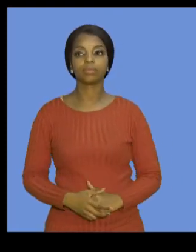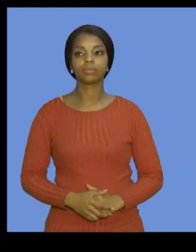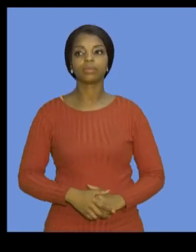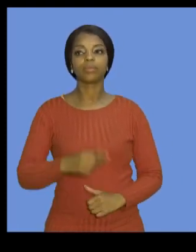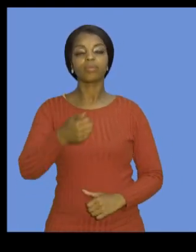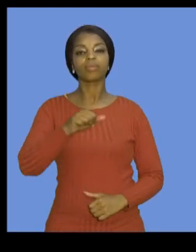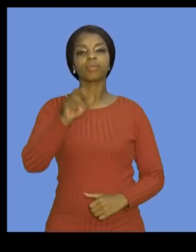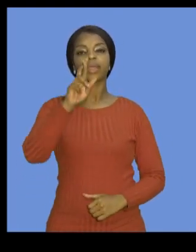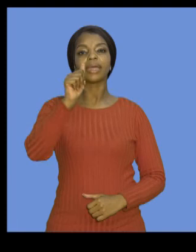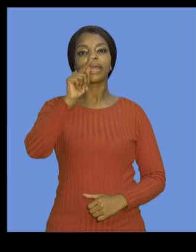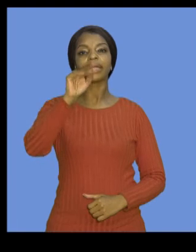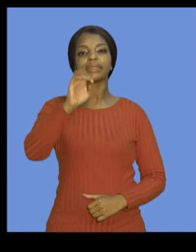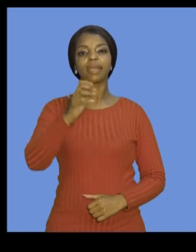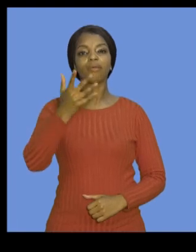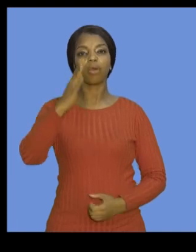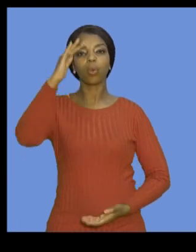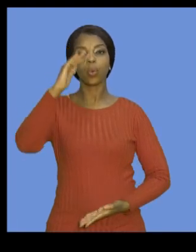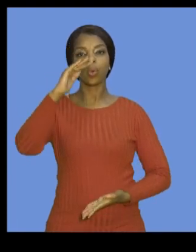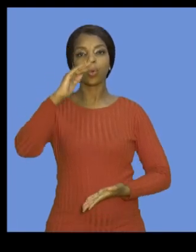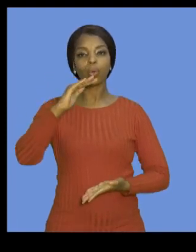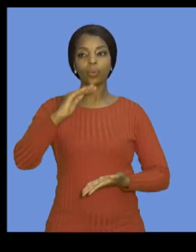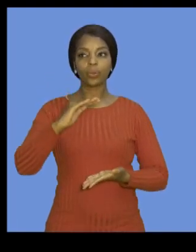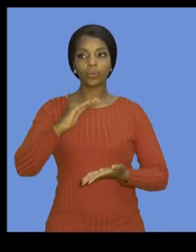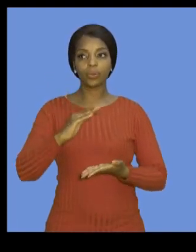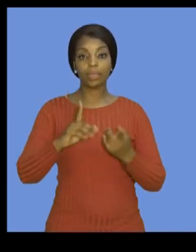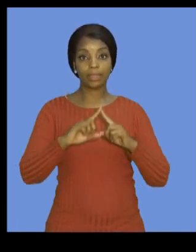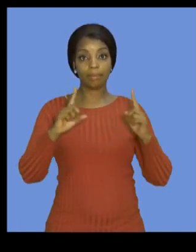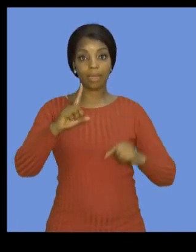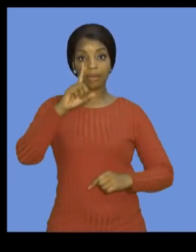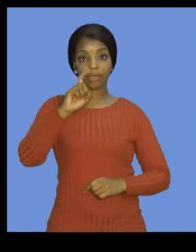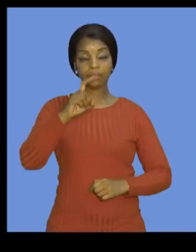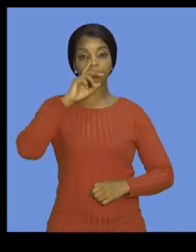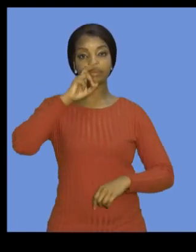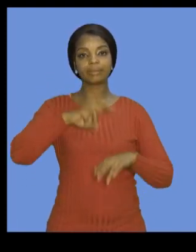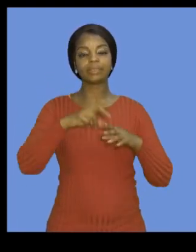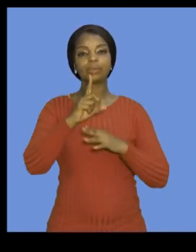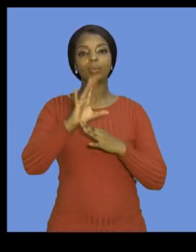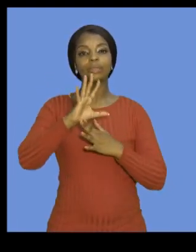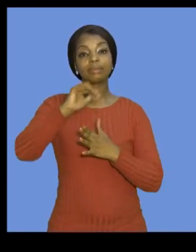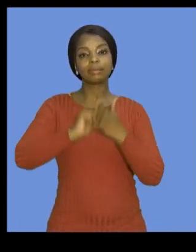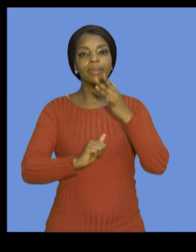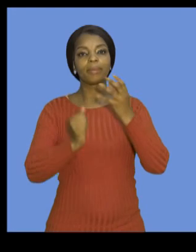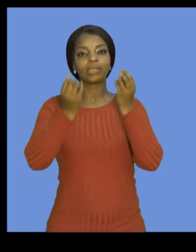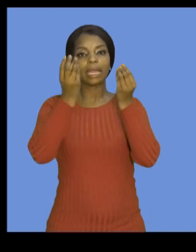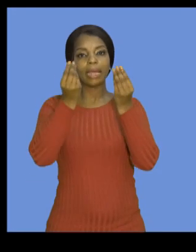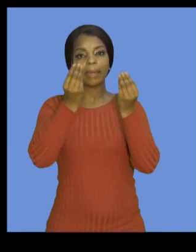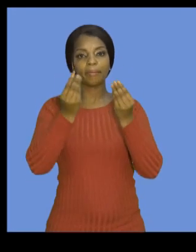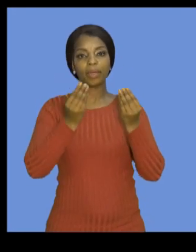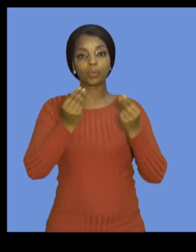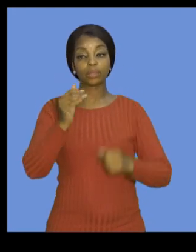that. The rate of depreciation is that, right? But we first need to subtract the amount